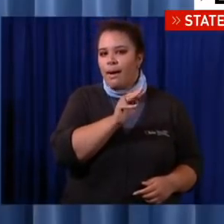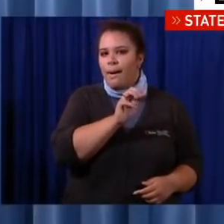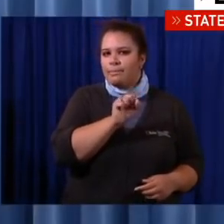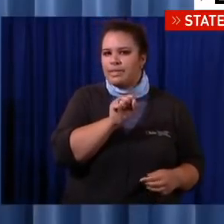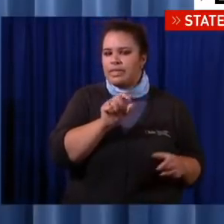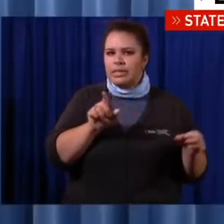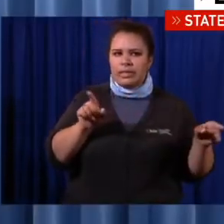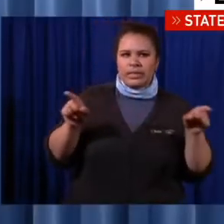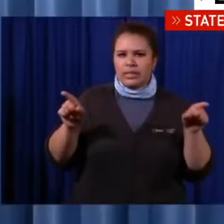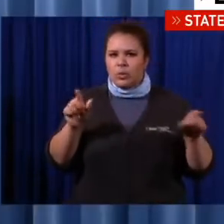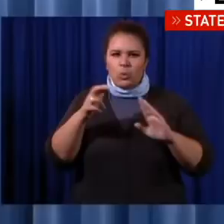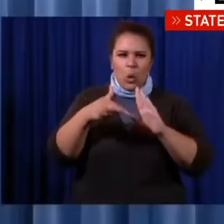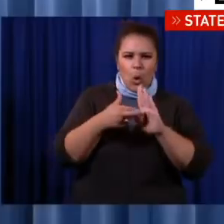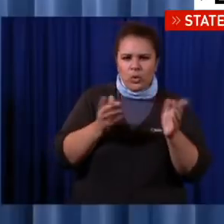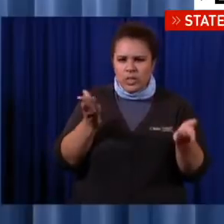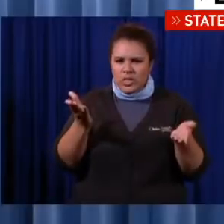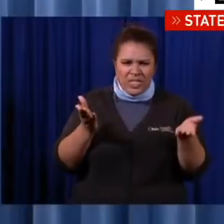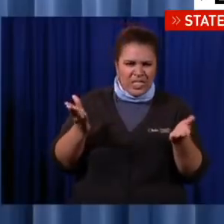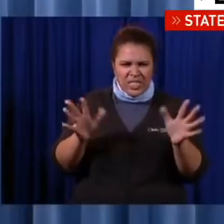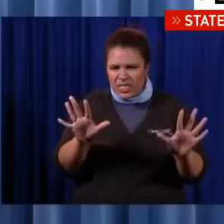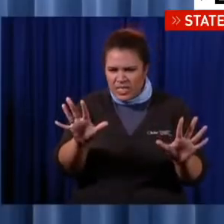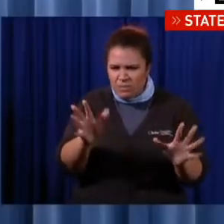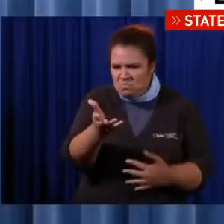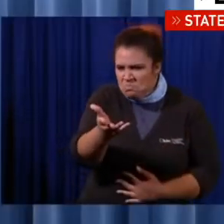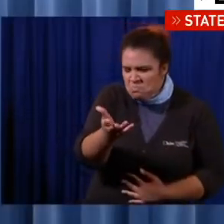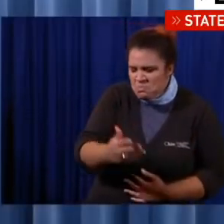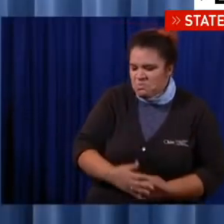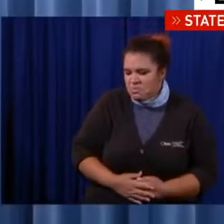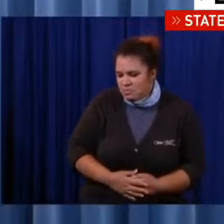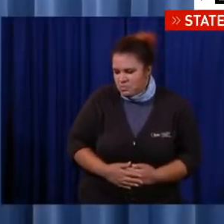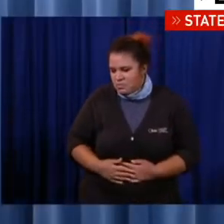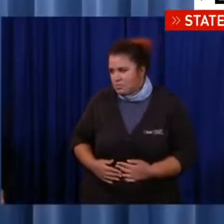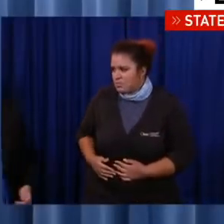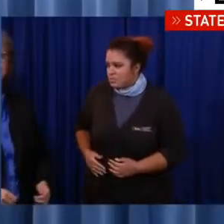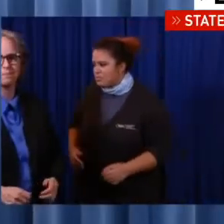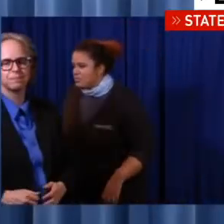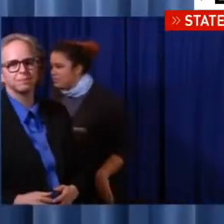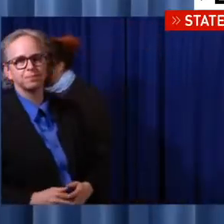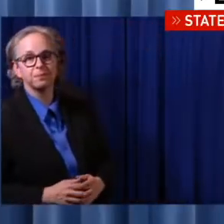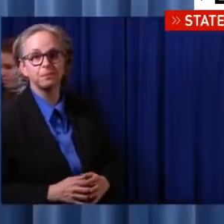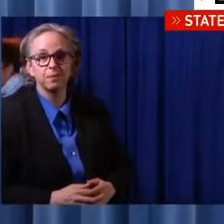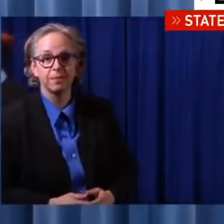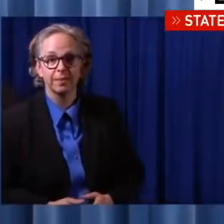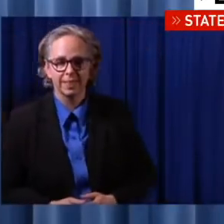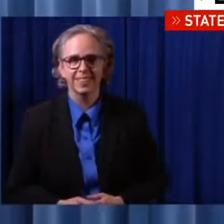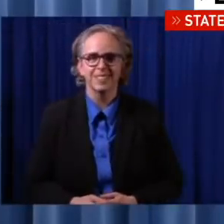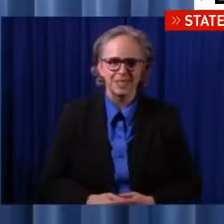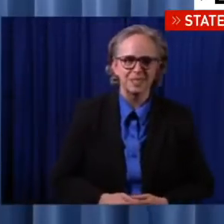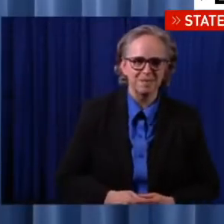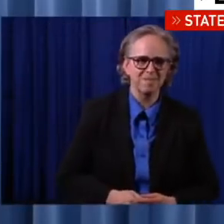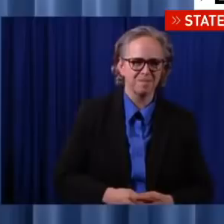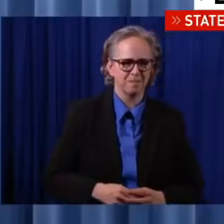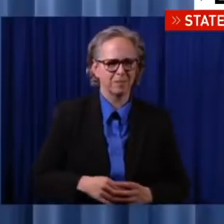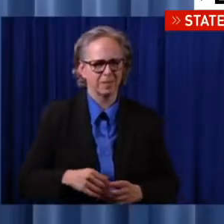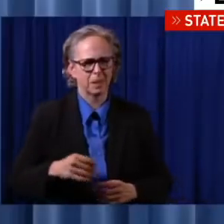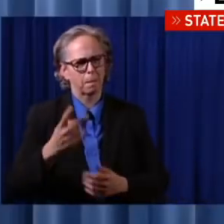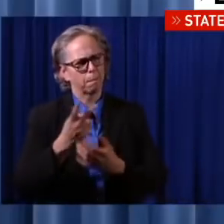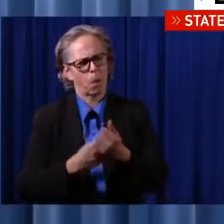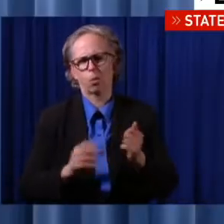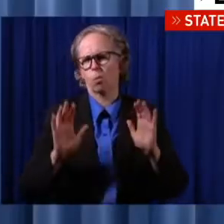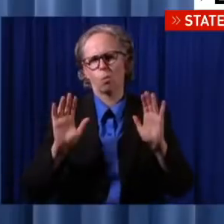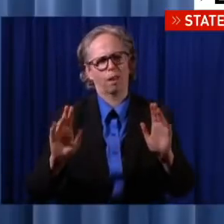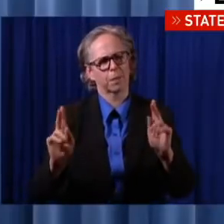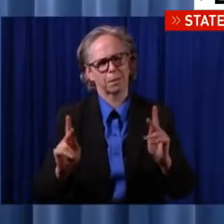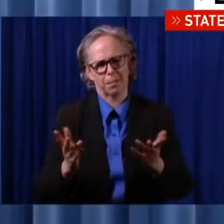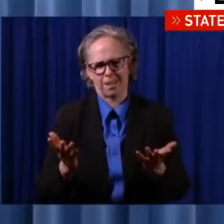Well, they're both great people. They both have great experience in public health. I have confidence, a great deal of confidence in both of